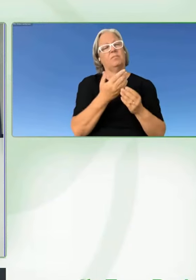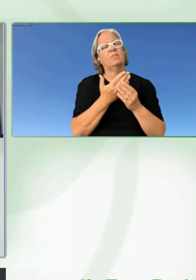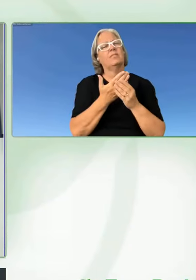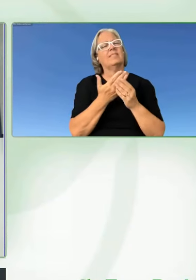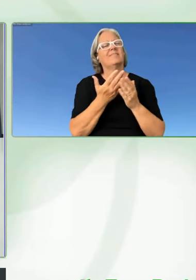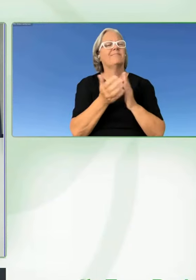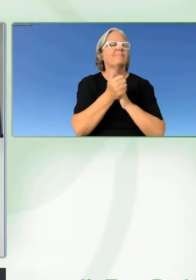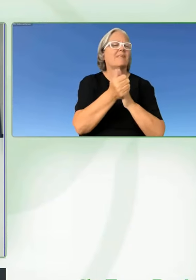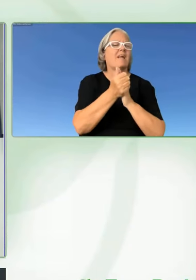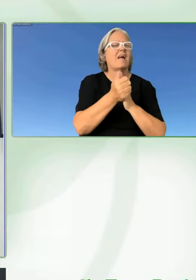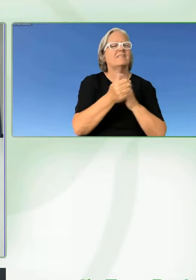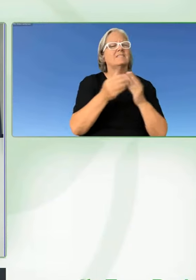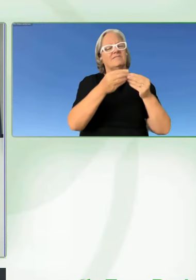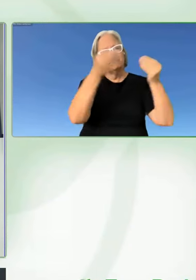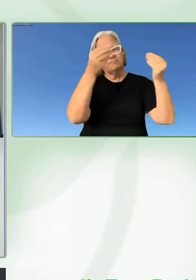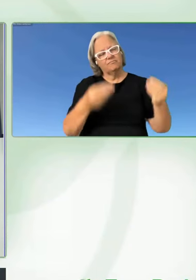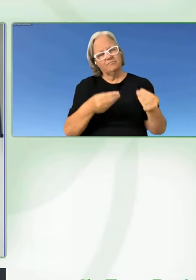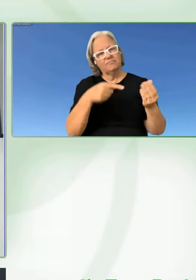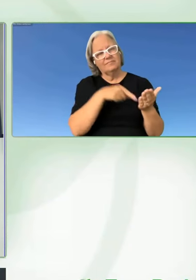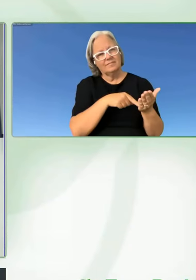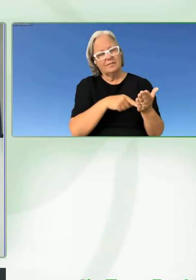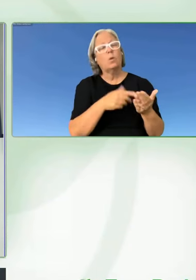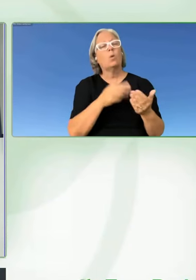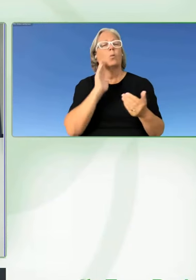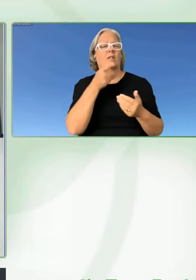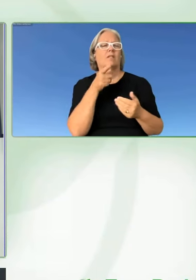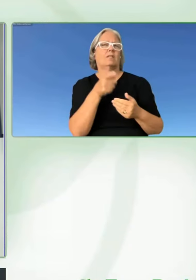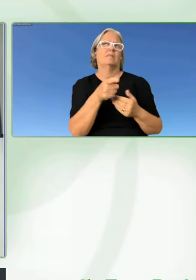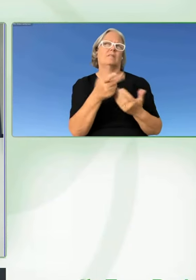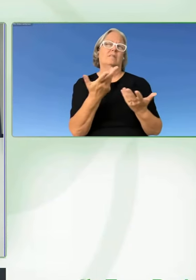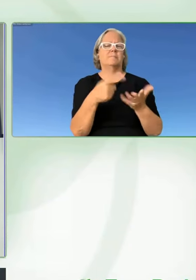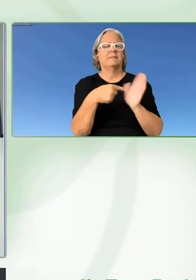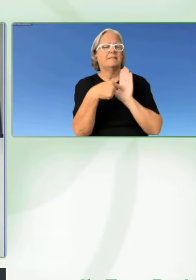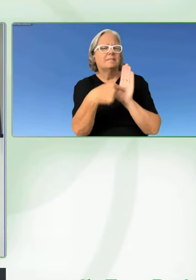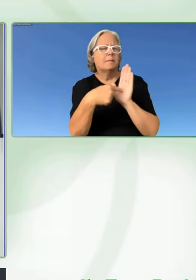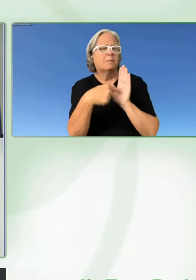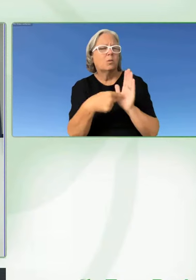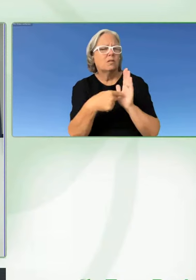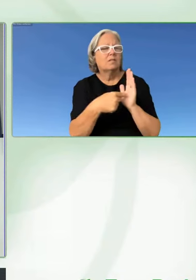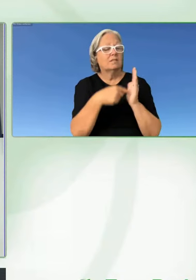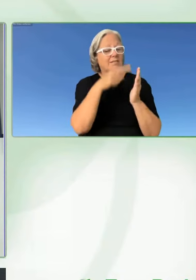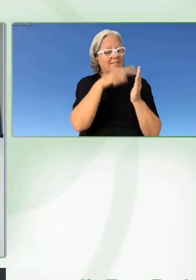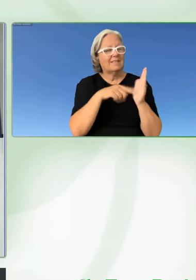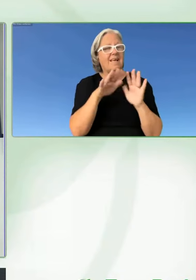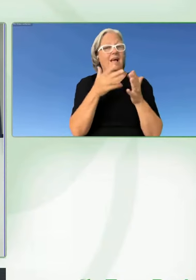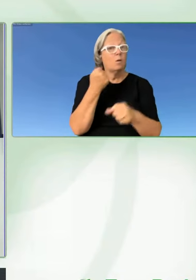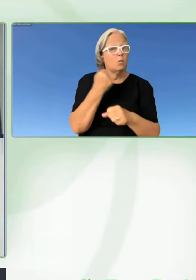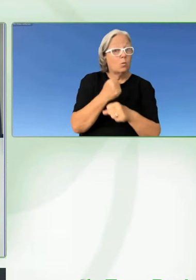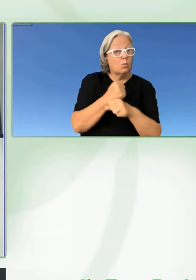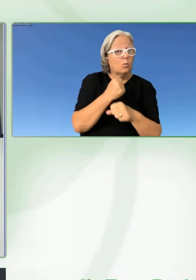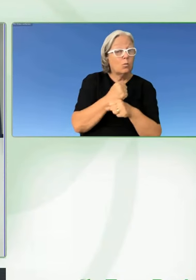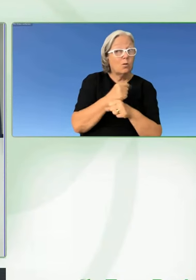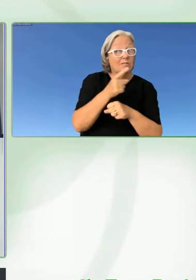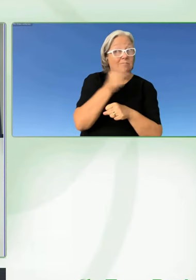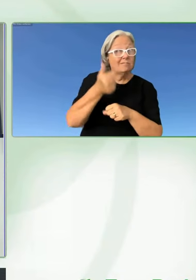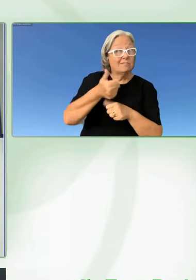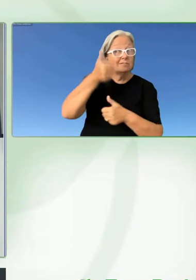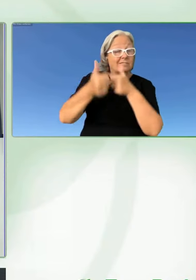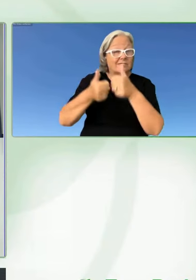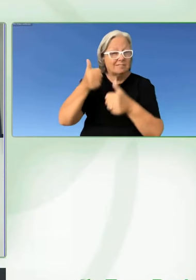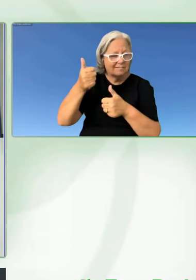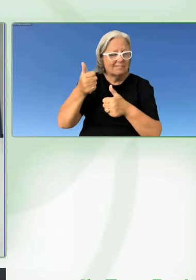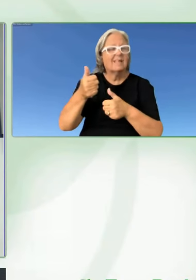we will provide a number of concrete examples how employers can secure the reasonable accommodation and what is to be understood